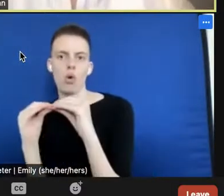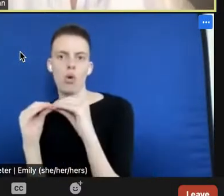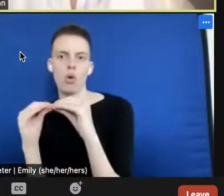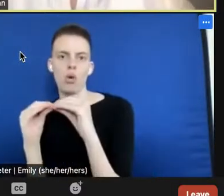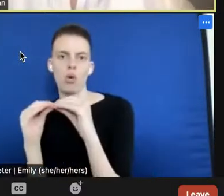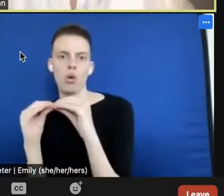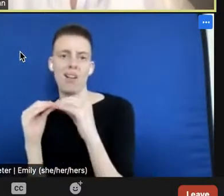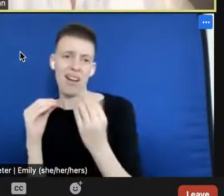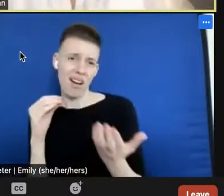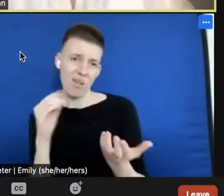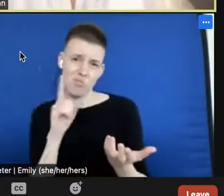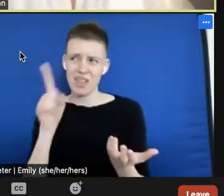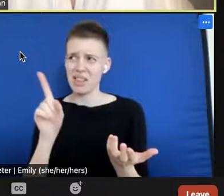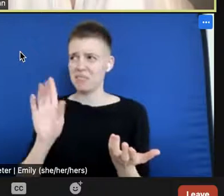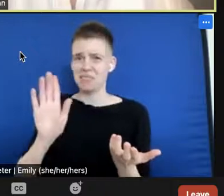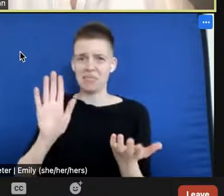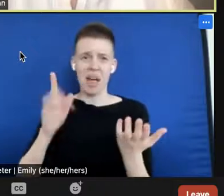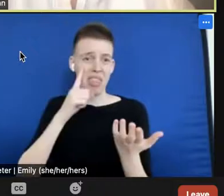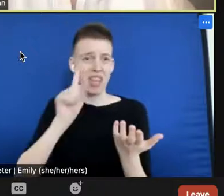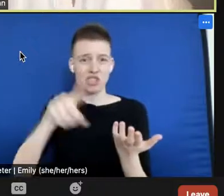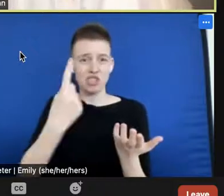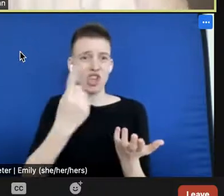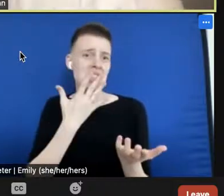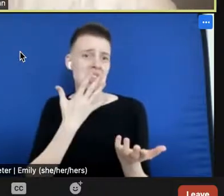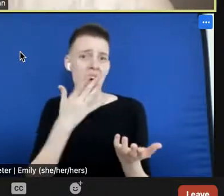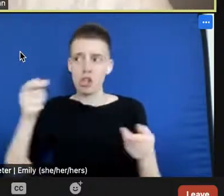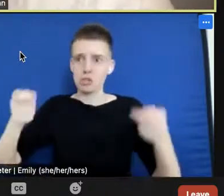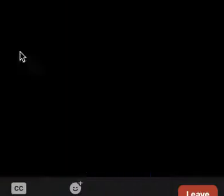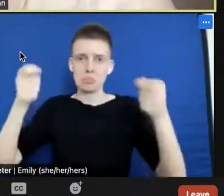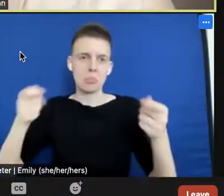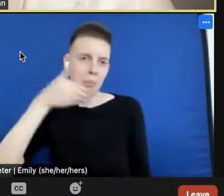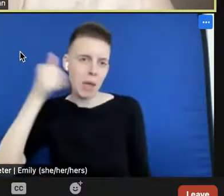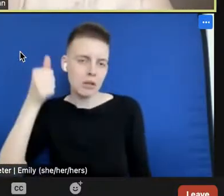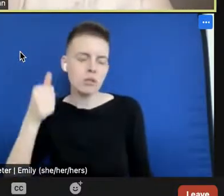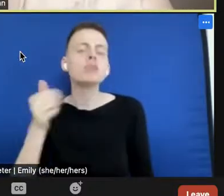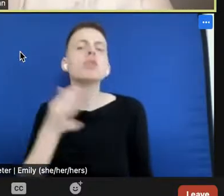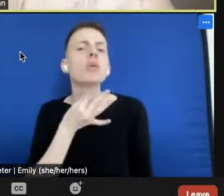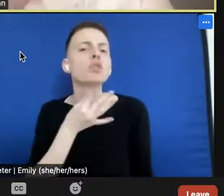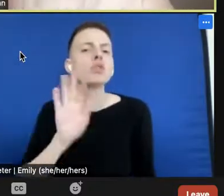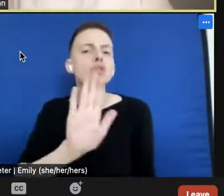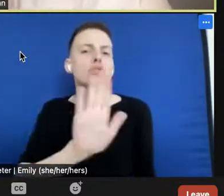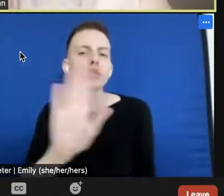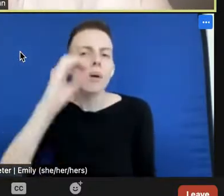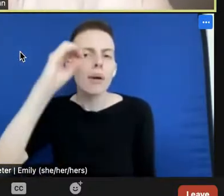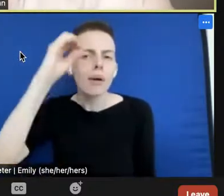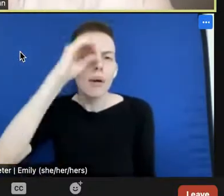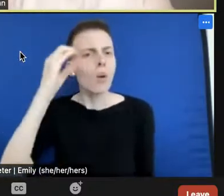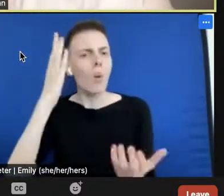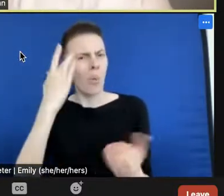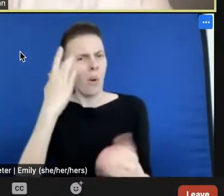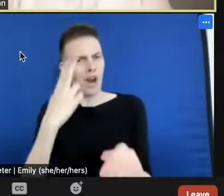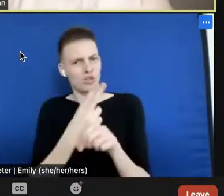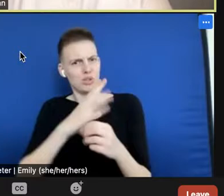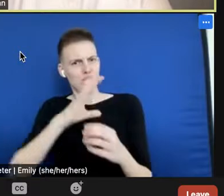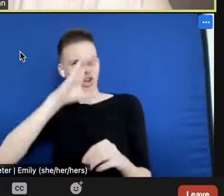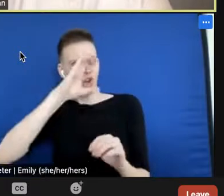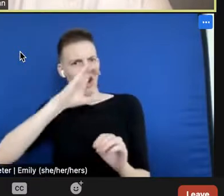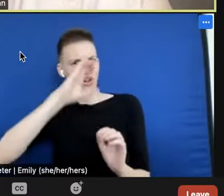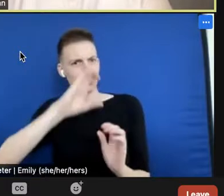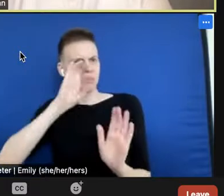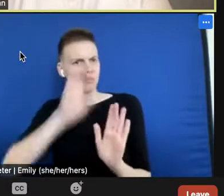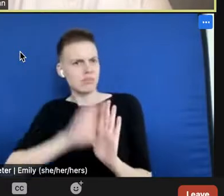would have been better. So if you want to comment on that, I would be glad to hear your comments, but this is where we have to think. It's not just a